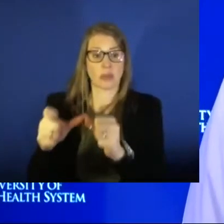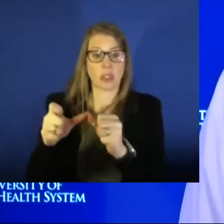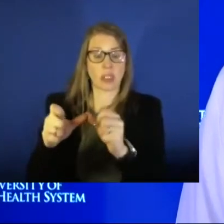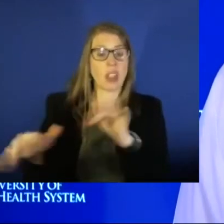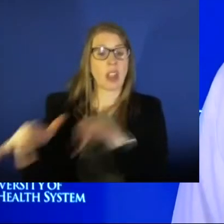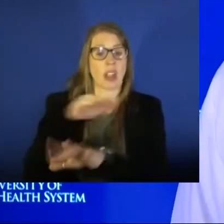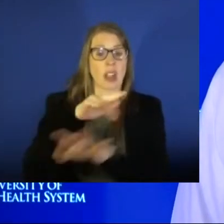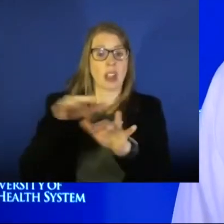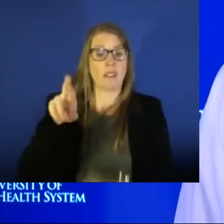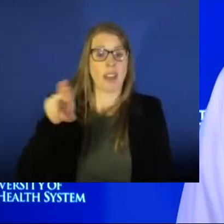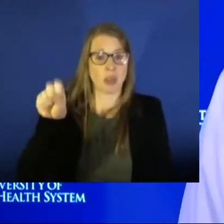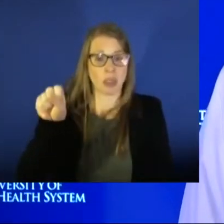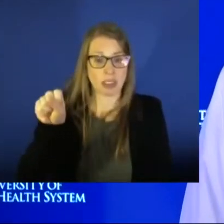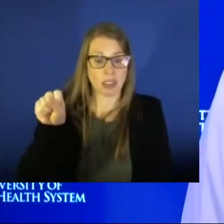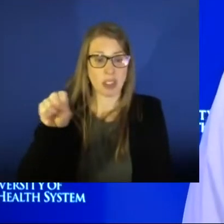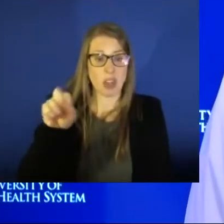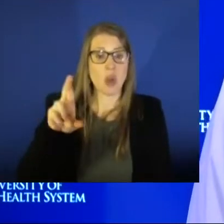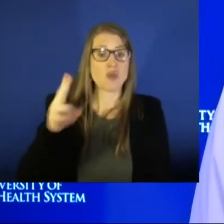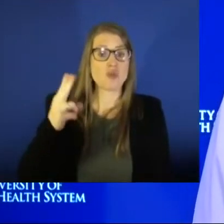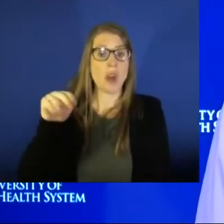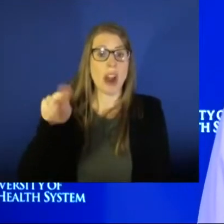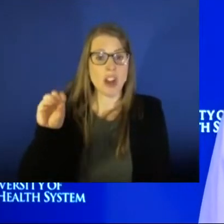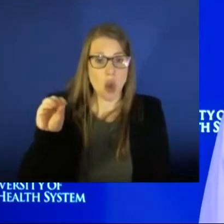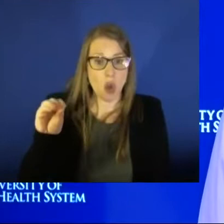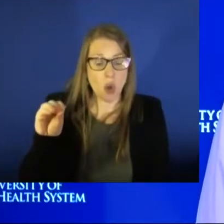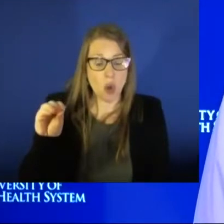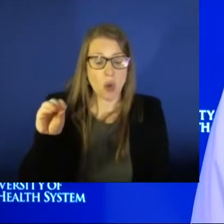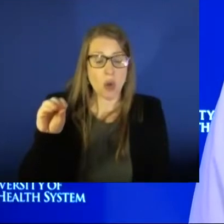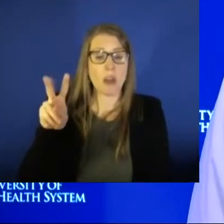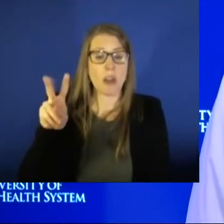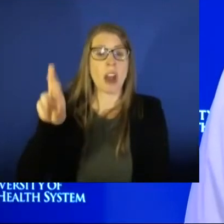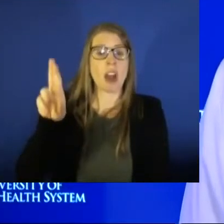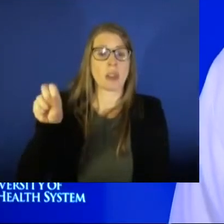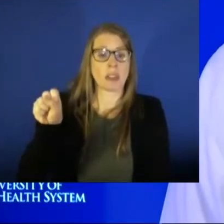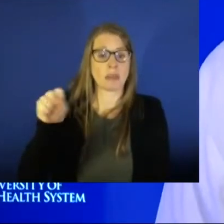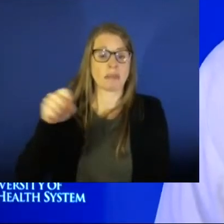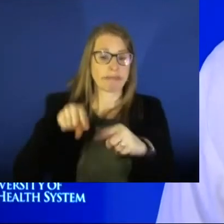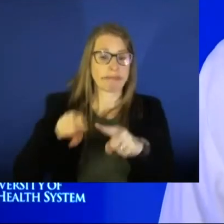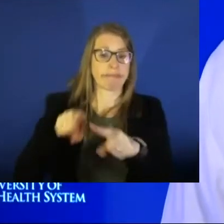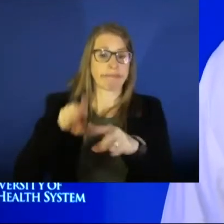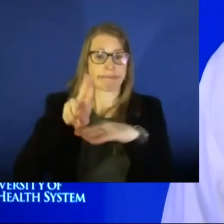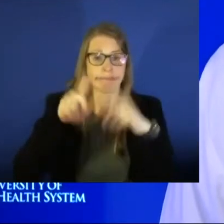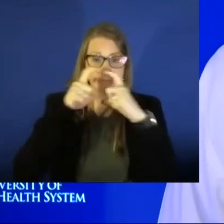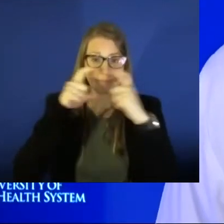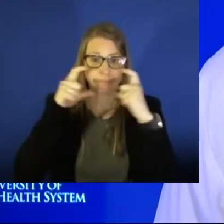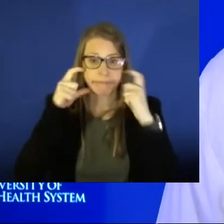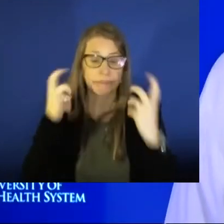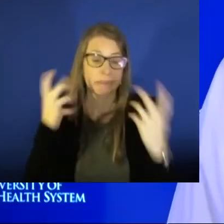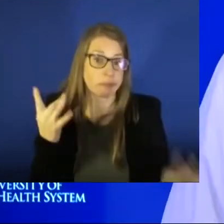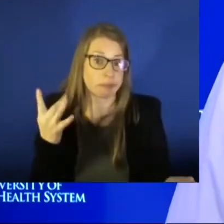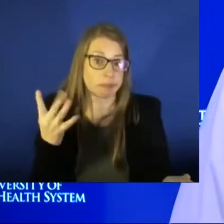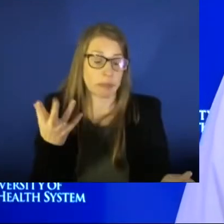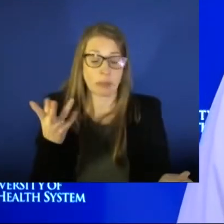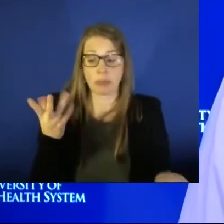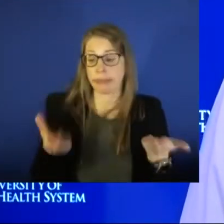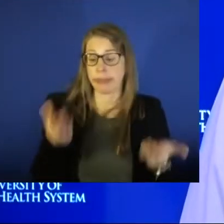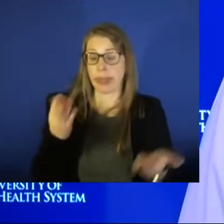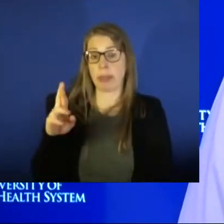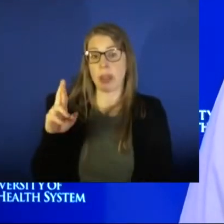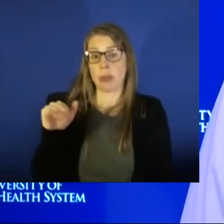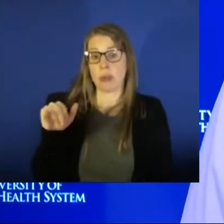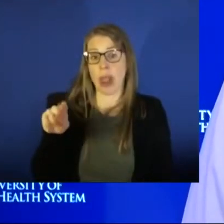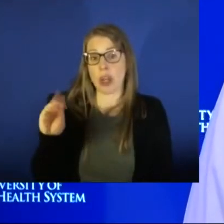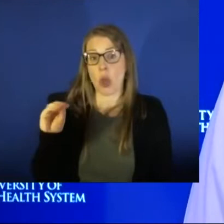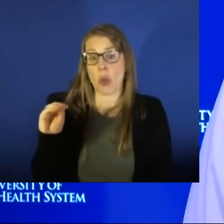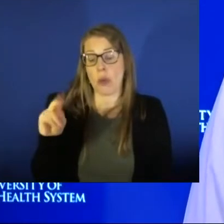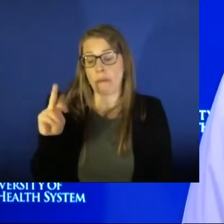particularly rhinoviruses, even during the masking period. And so why is that? It could be that rhinoviruses are more stable.